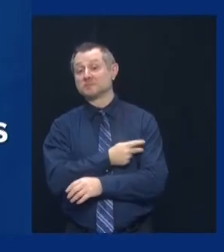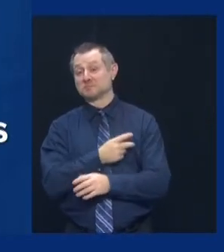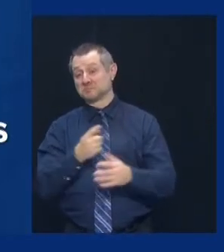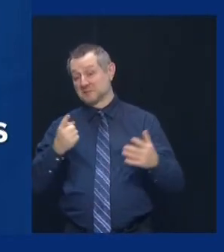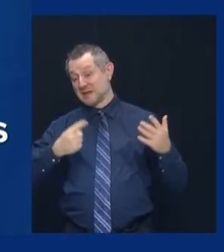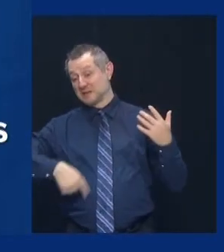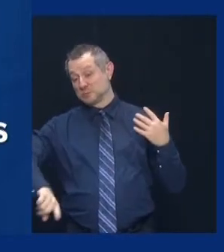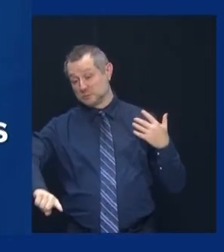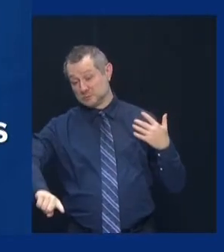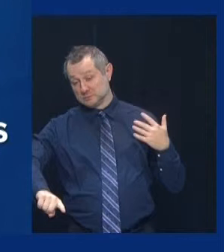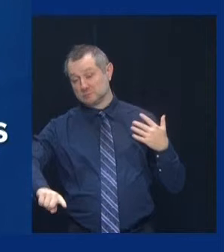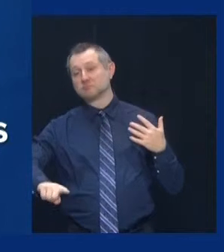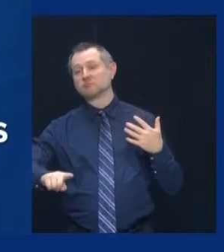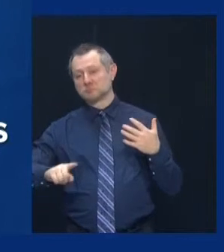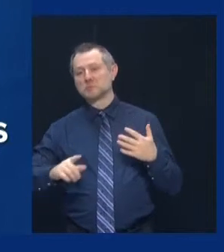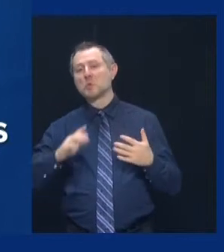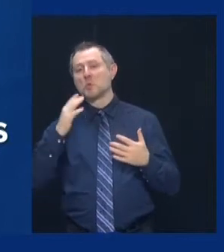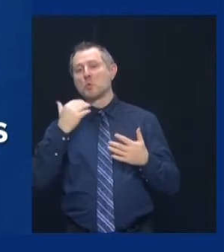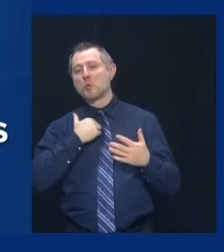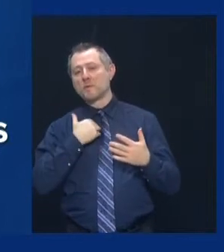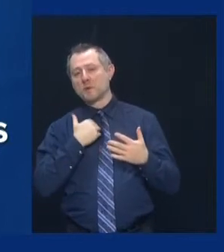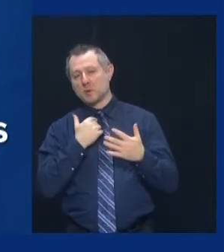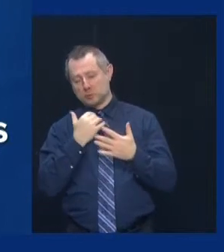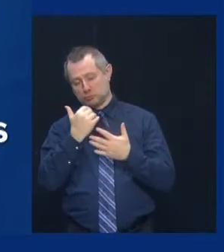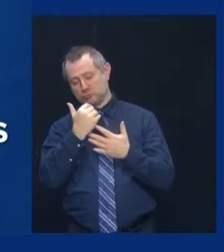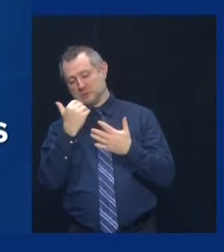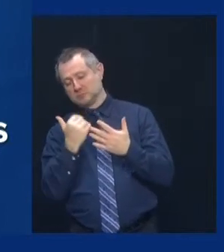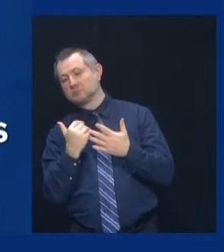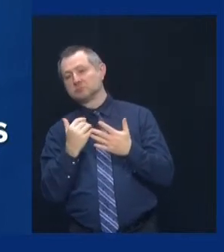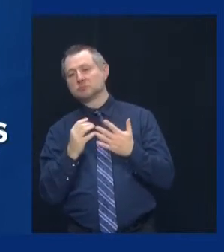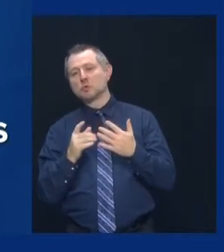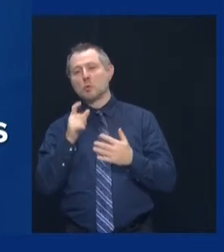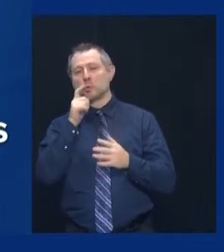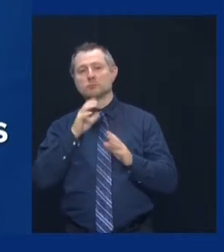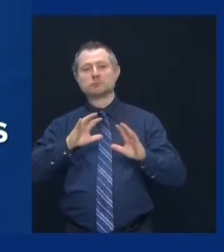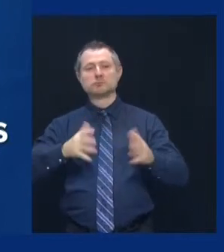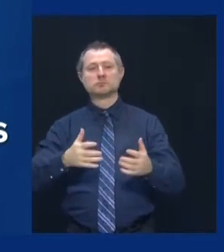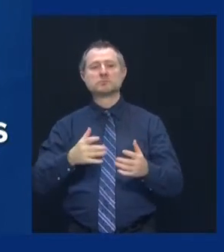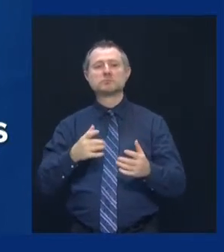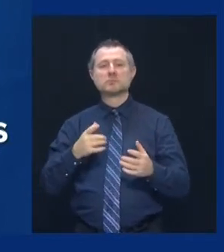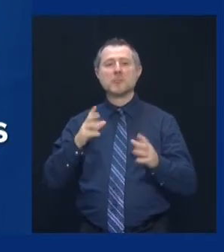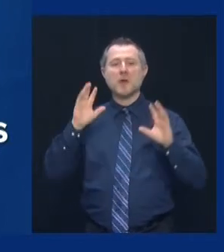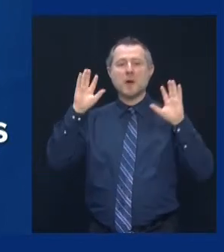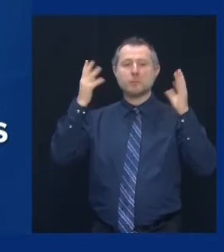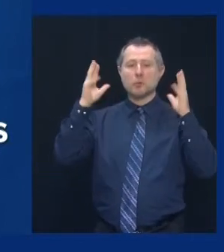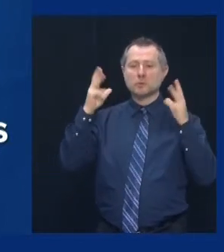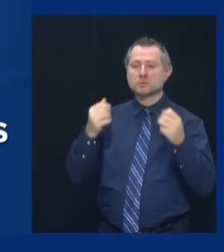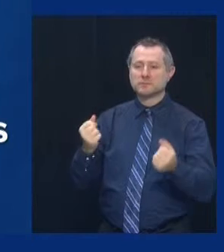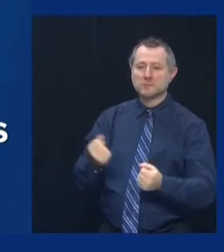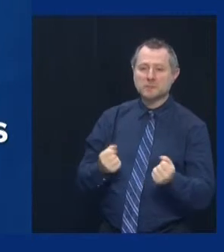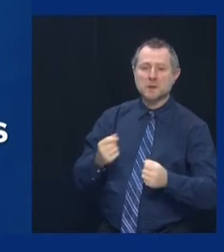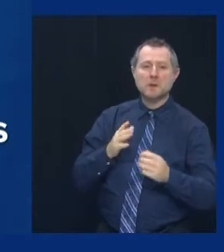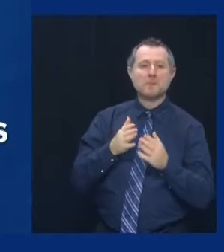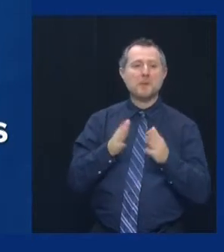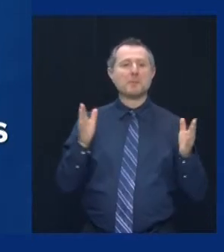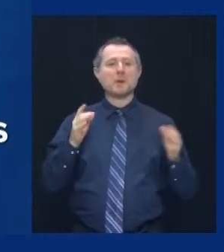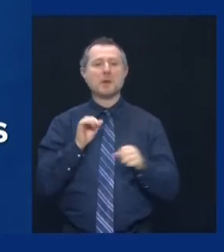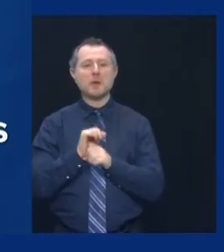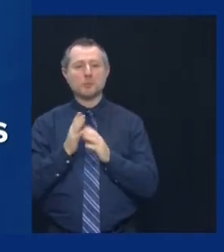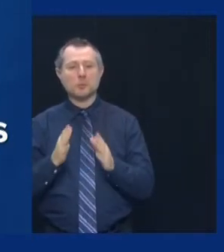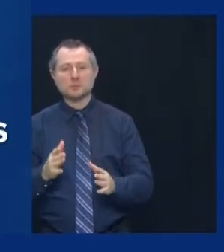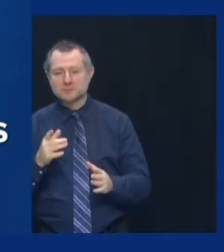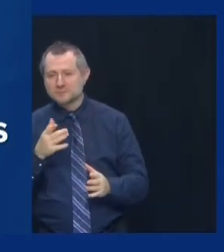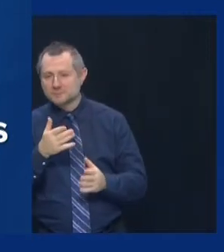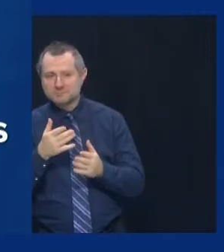Next week, we expect to open to ambulatory care health workers, public-facing public health workers,